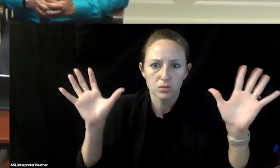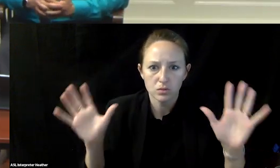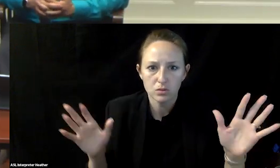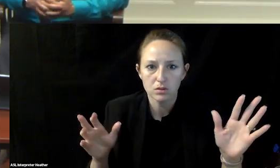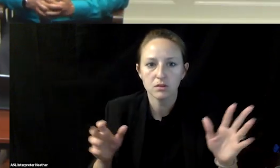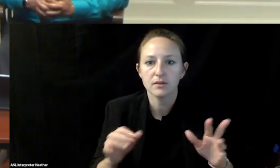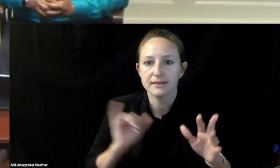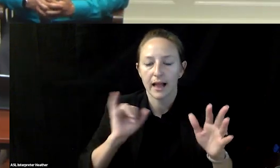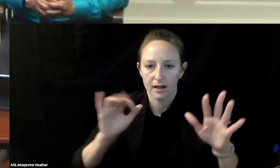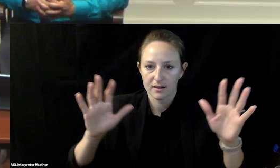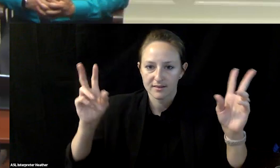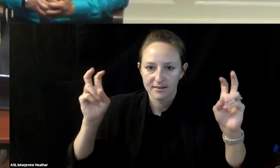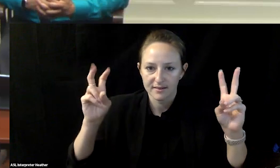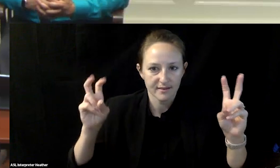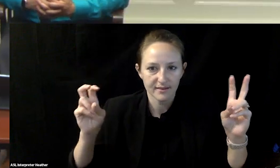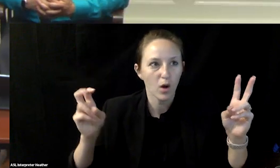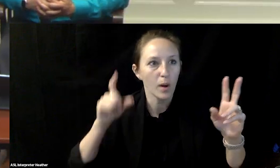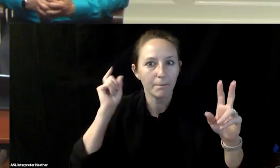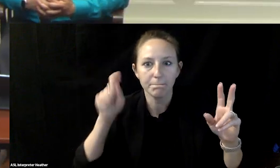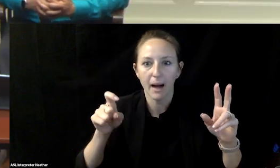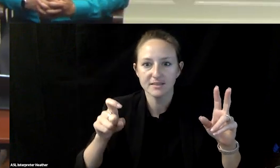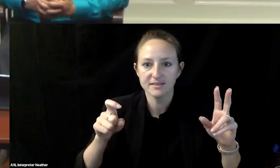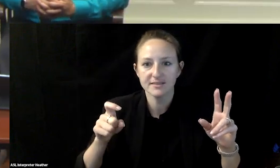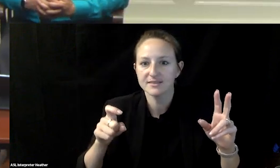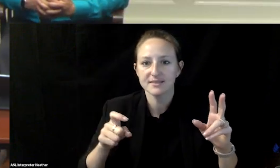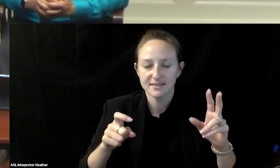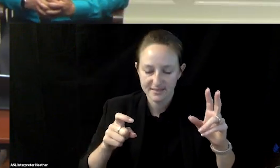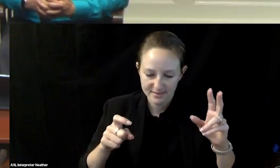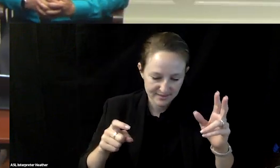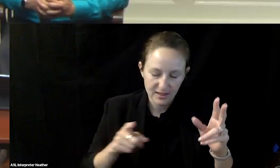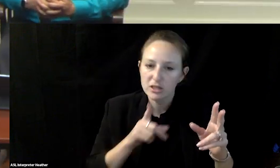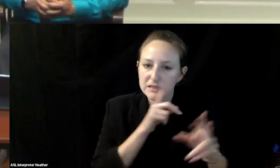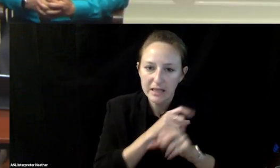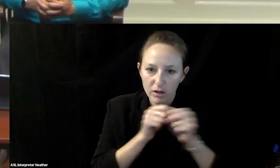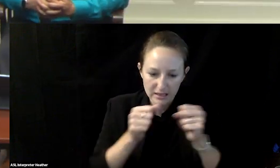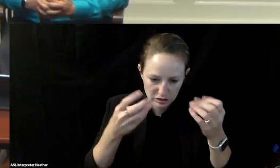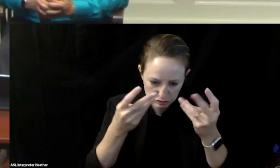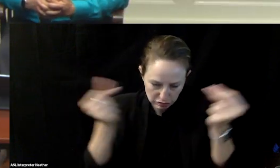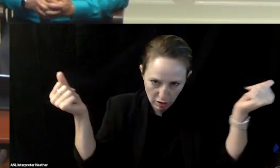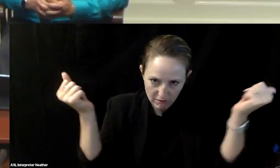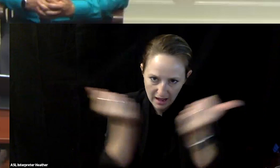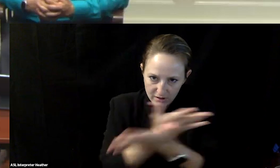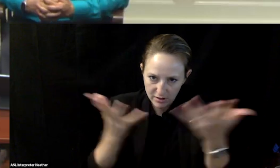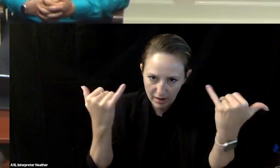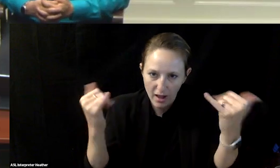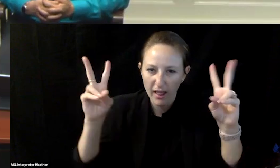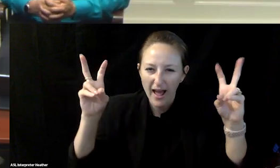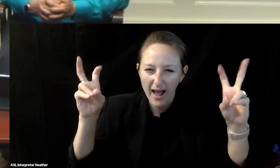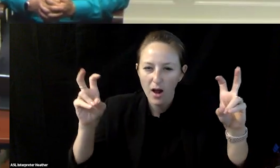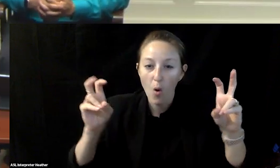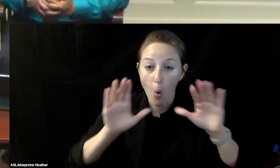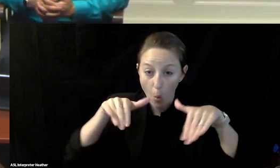ocean syndrome that ends up happening. And part of it is just really like laser focus